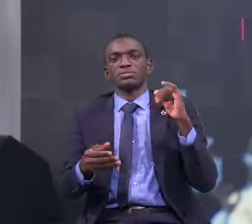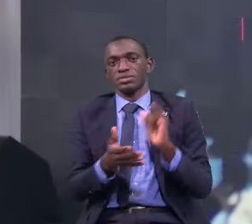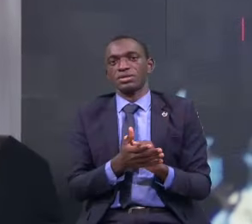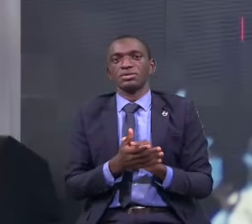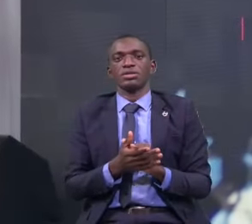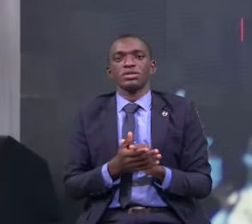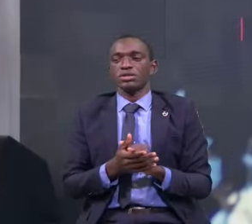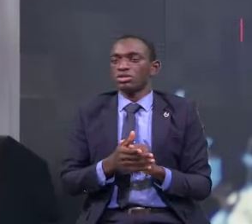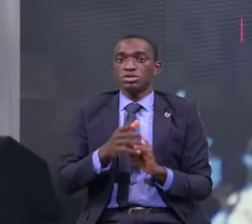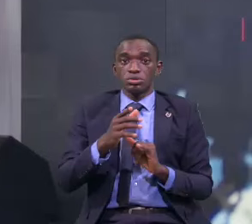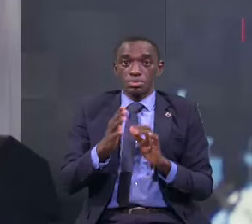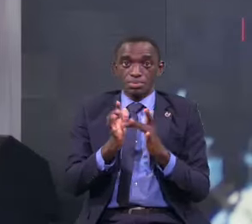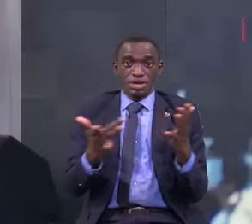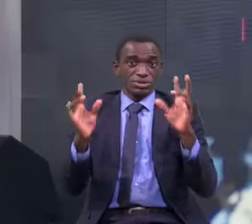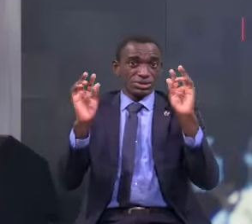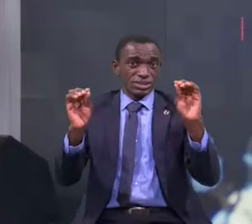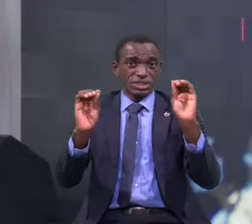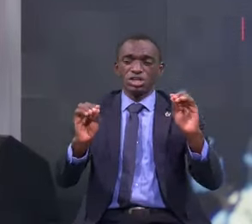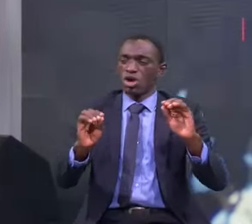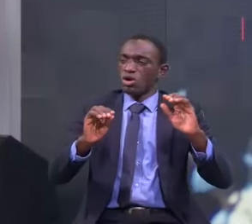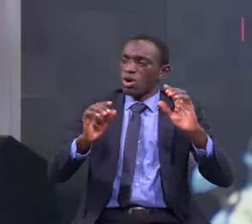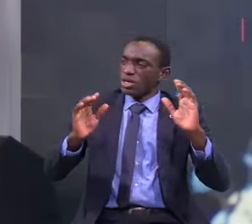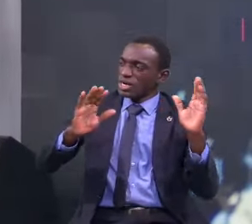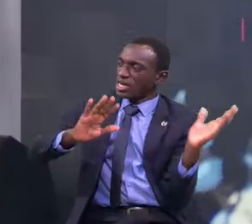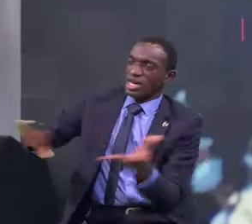Come out from among them and be ye separate.